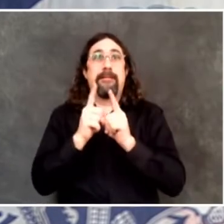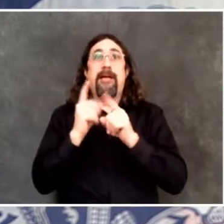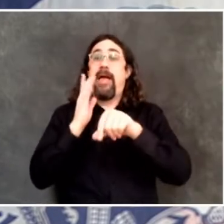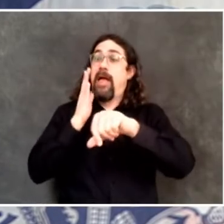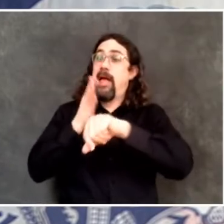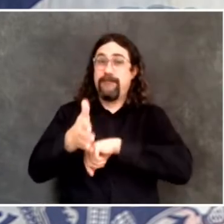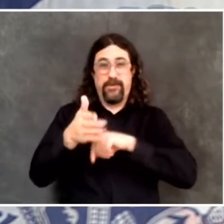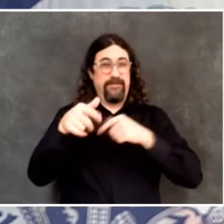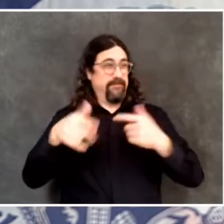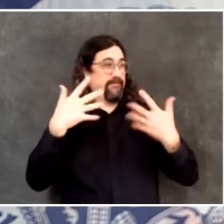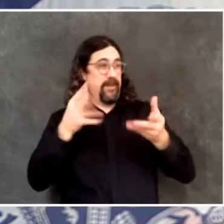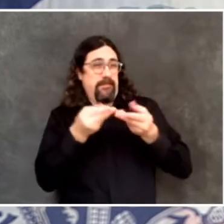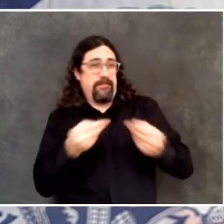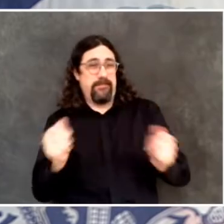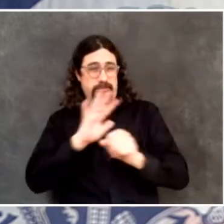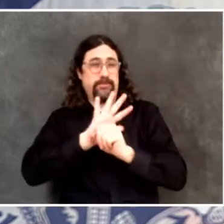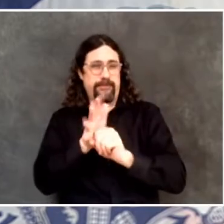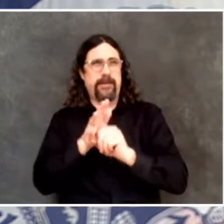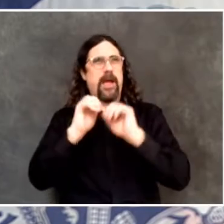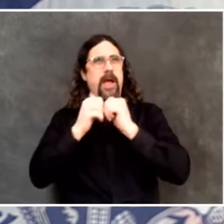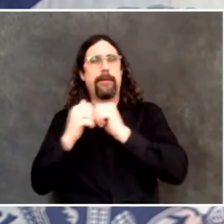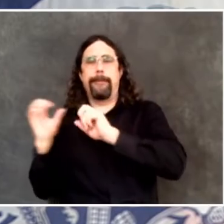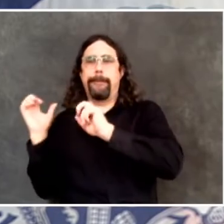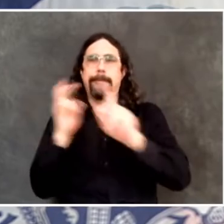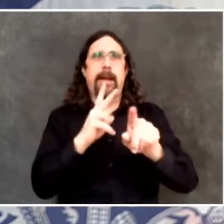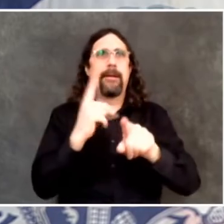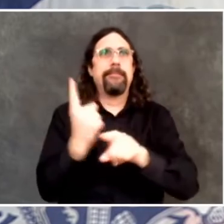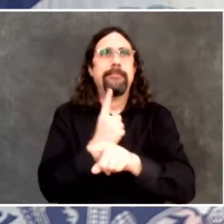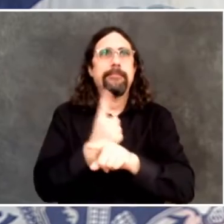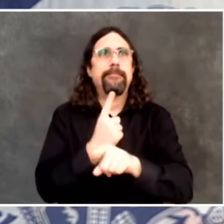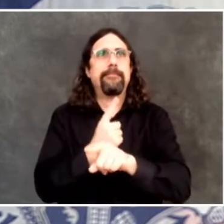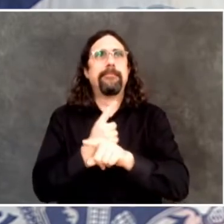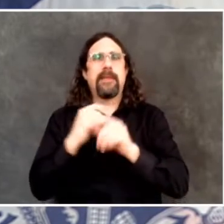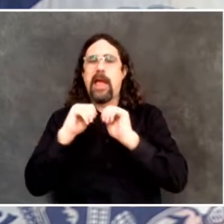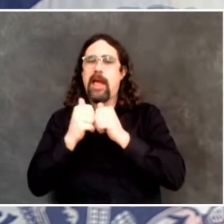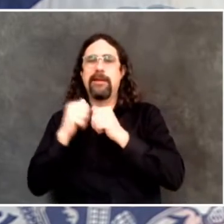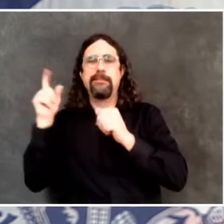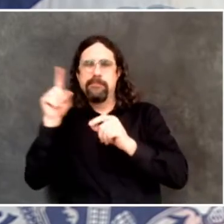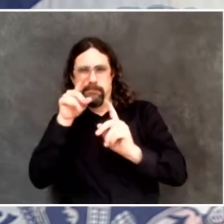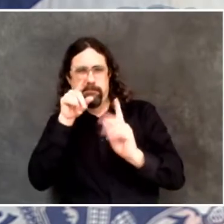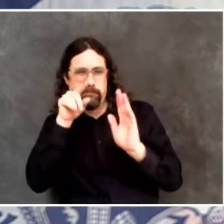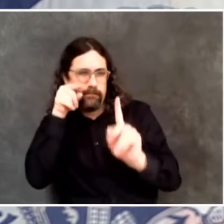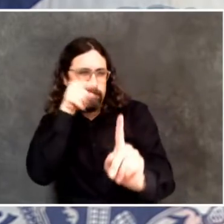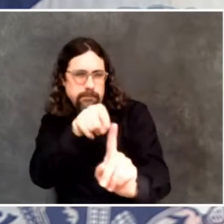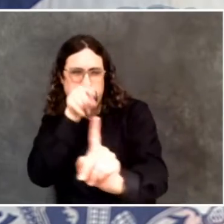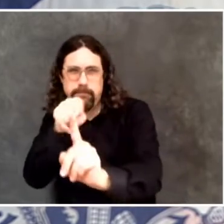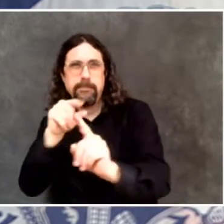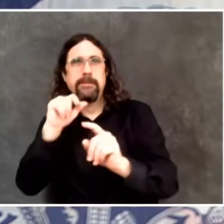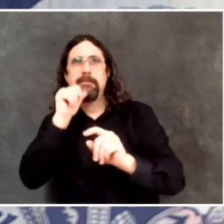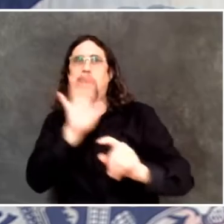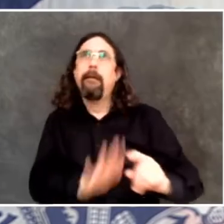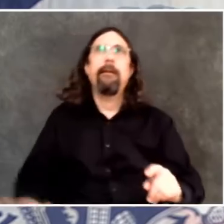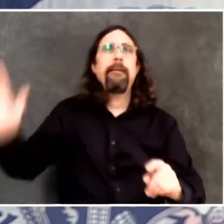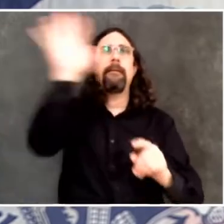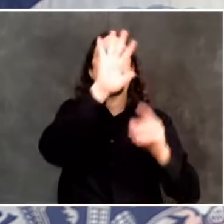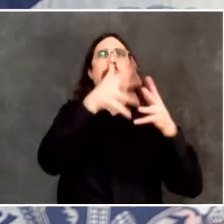restored through fourth stimulus bill, hopefully as early as this month. So I want to thank Senator Schumer and